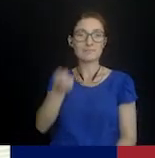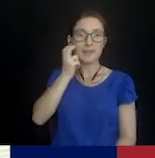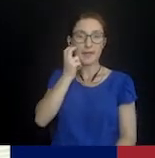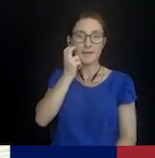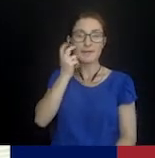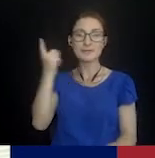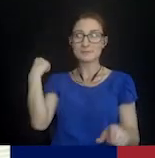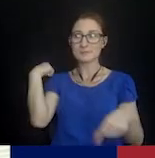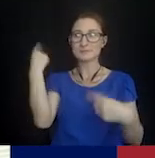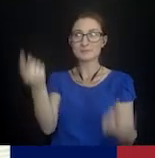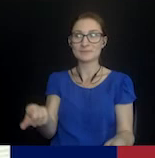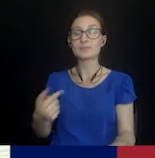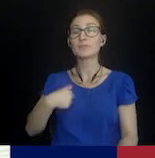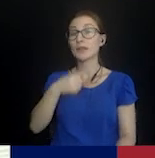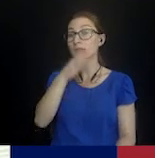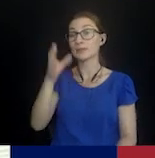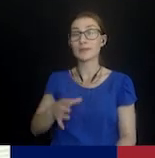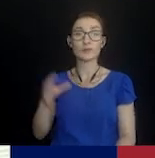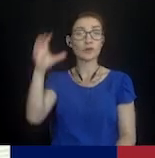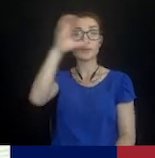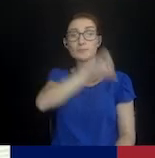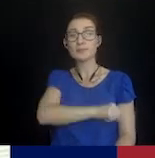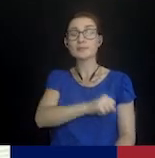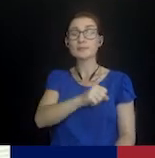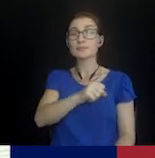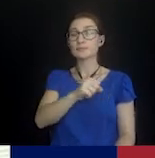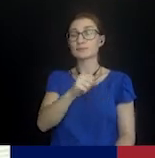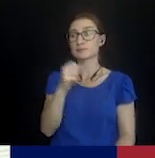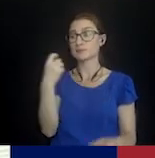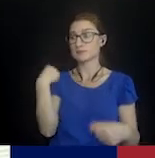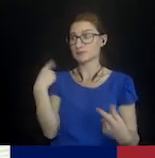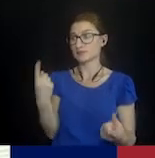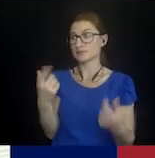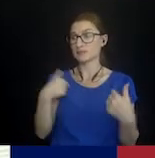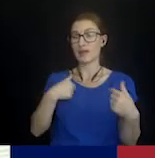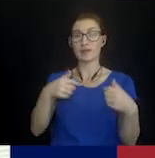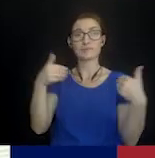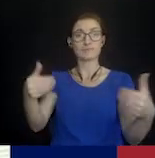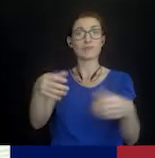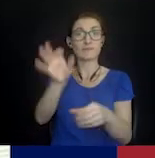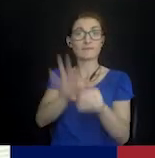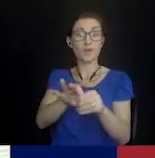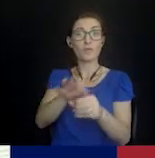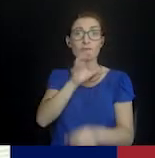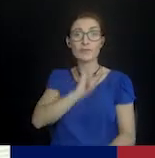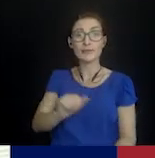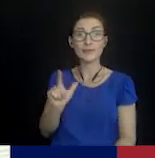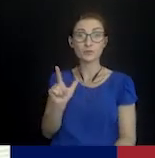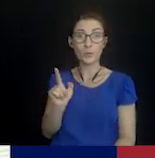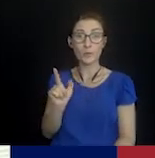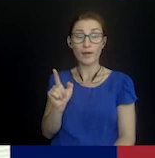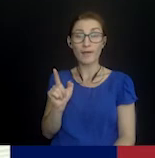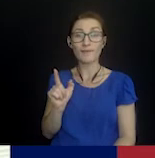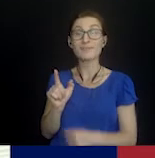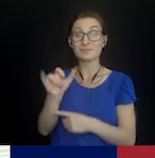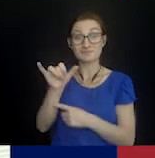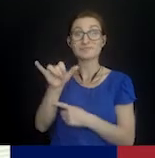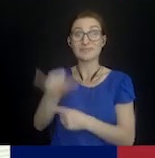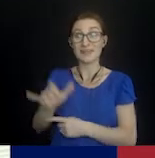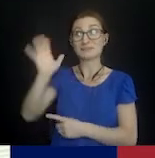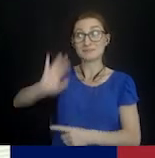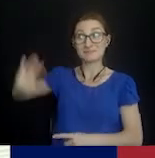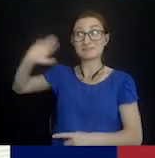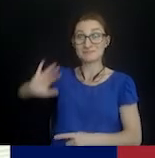I have not missed voting since I was able to first vote at age 21, which is when the voting